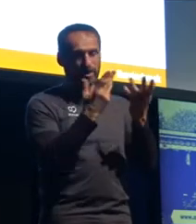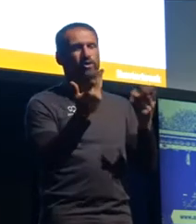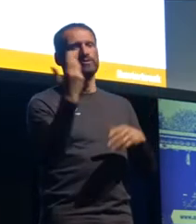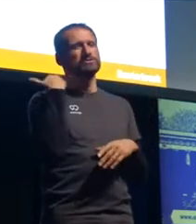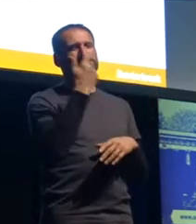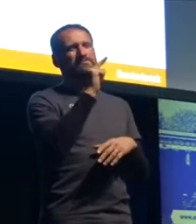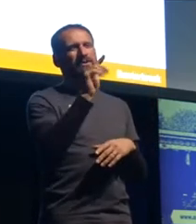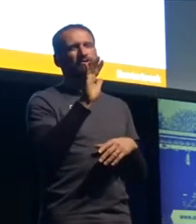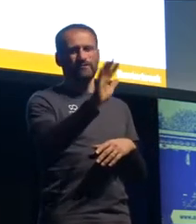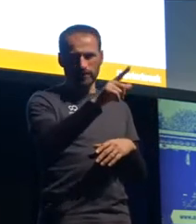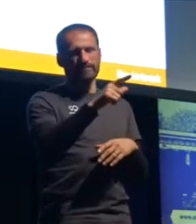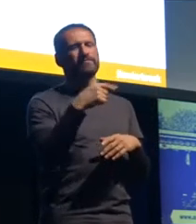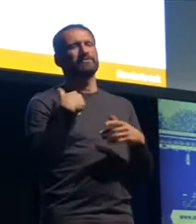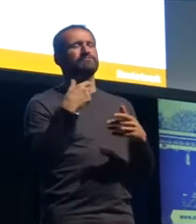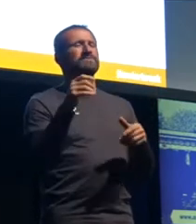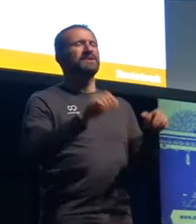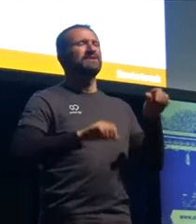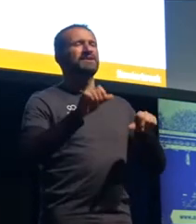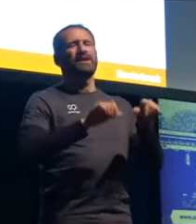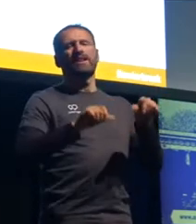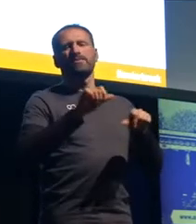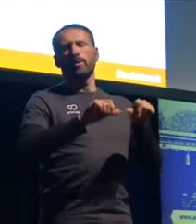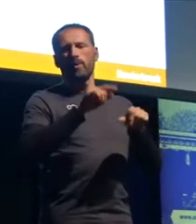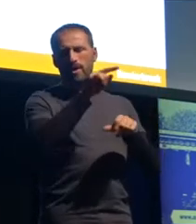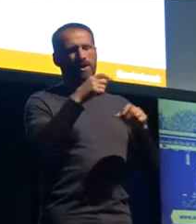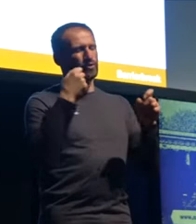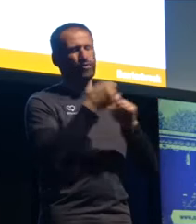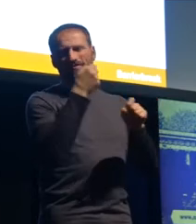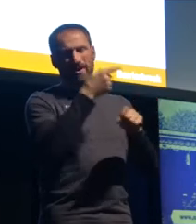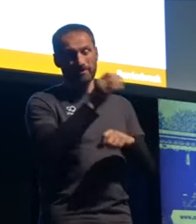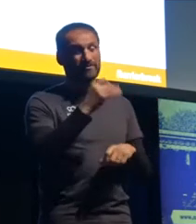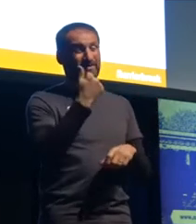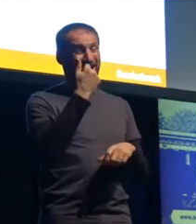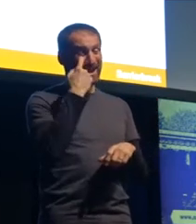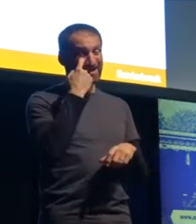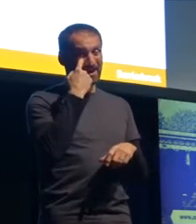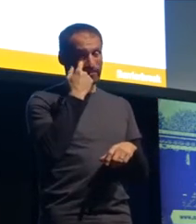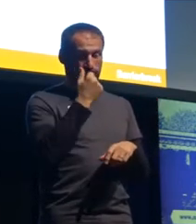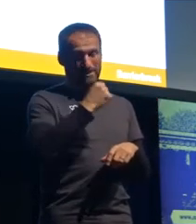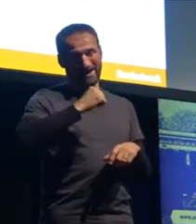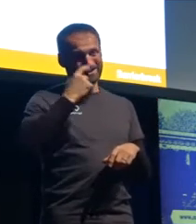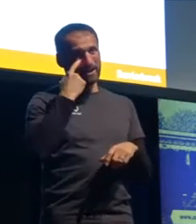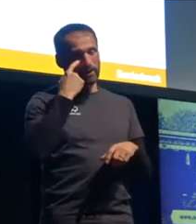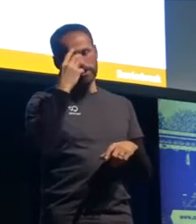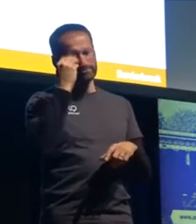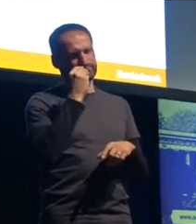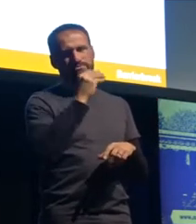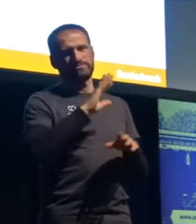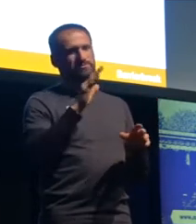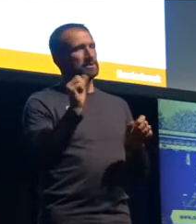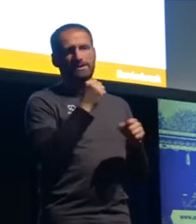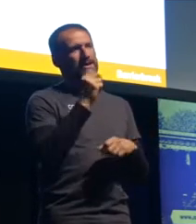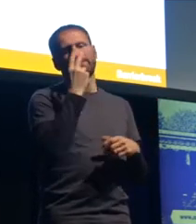2005, he met with an accident in a chemistry lab, which rendered one of his eyes, his right eye, he couldn't see from his eye